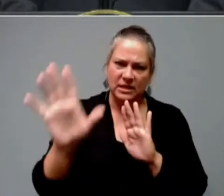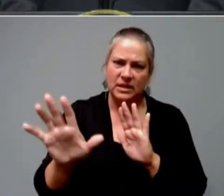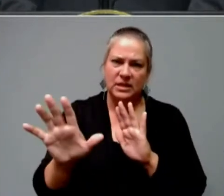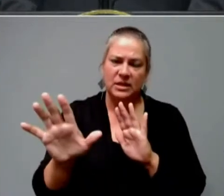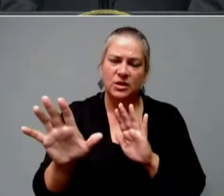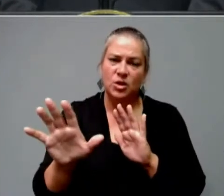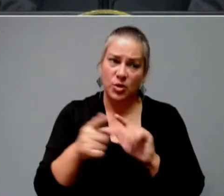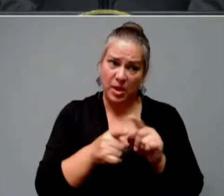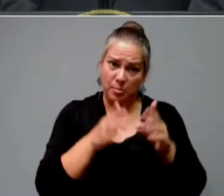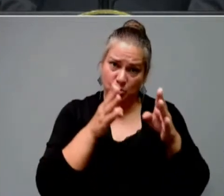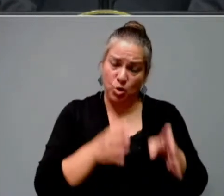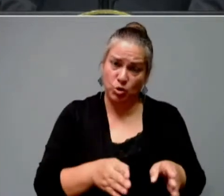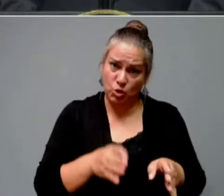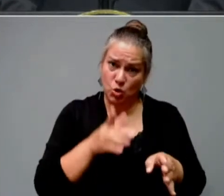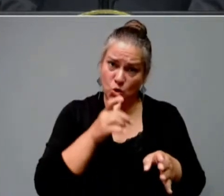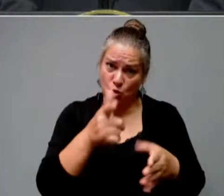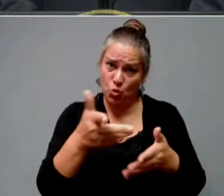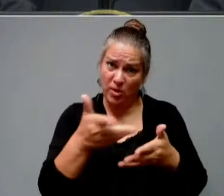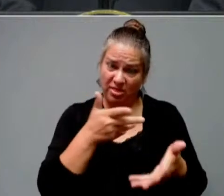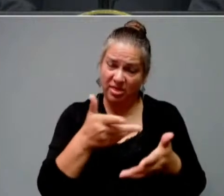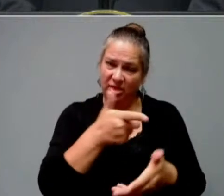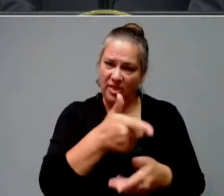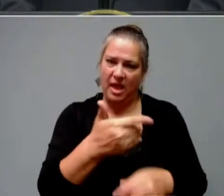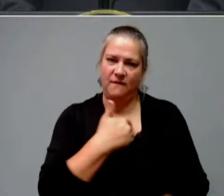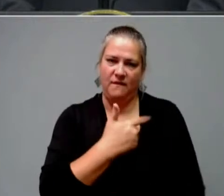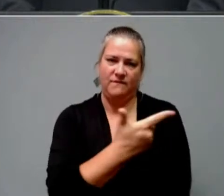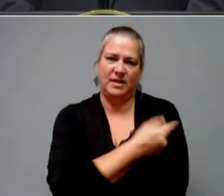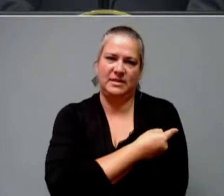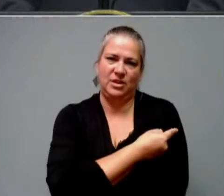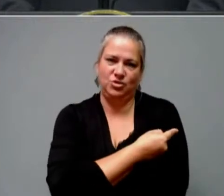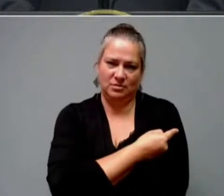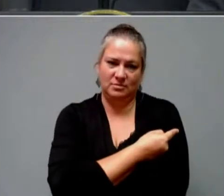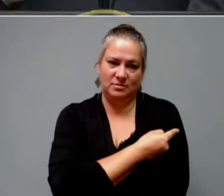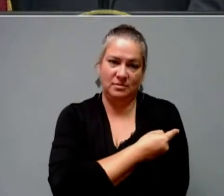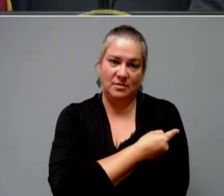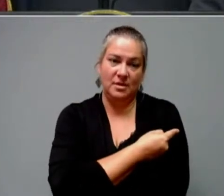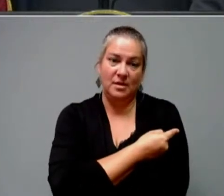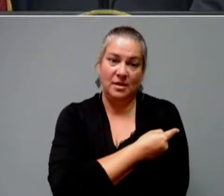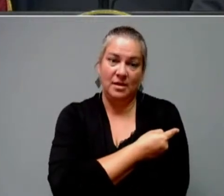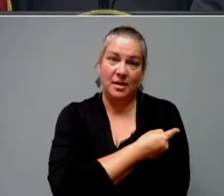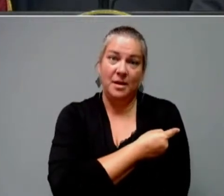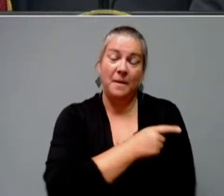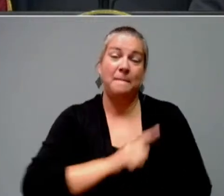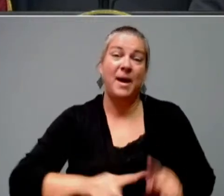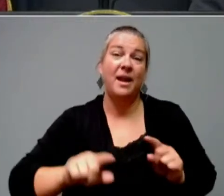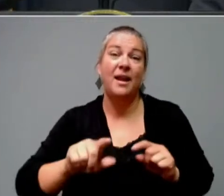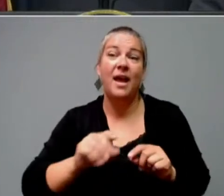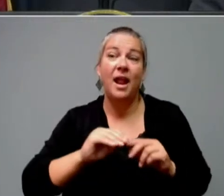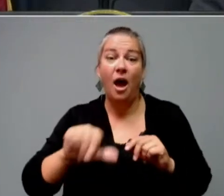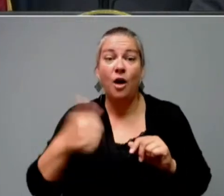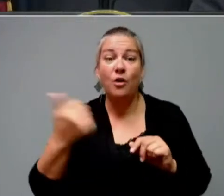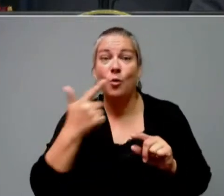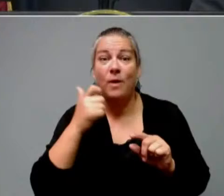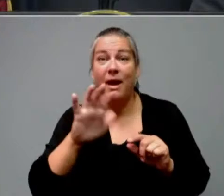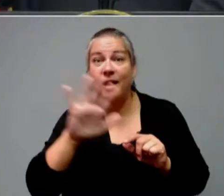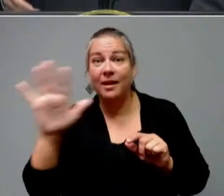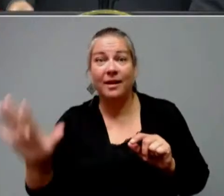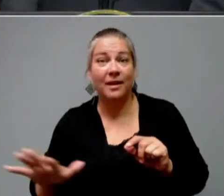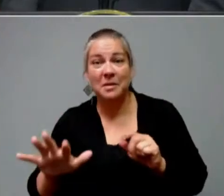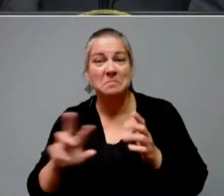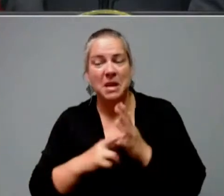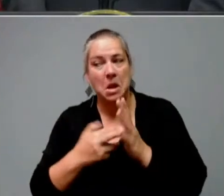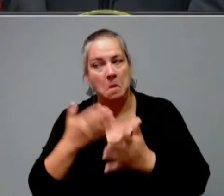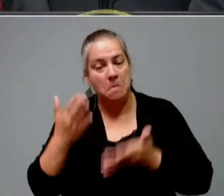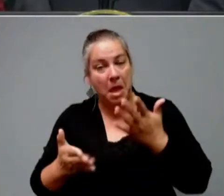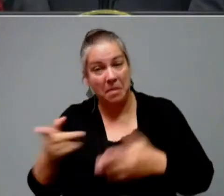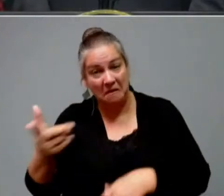person you're interacting with is vaccinated. Otherwise, it's more likely than not that the person you're interacting with is not vaccinated